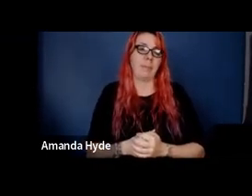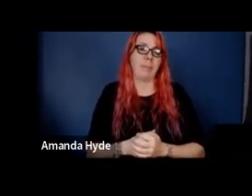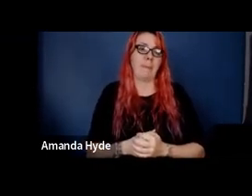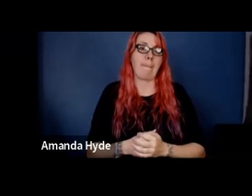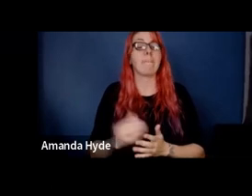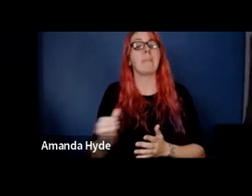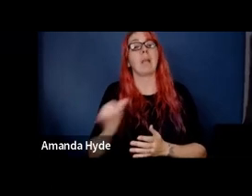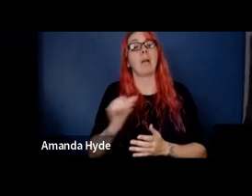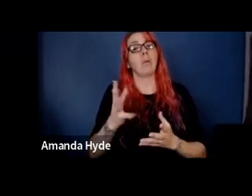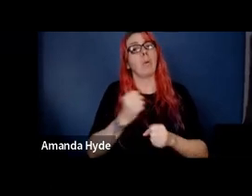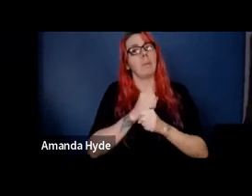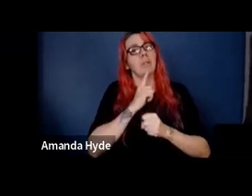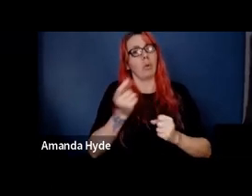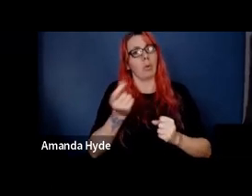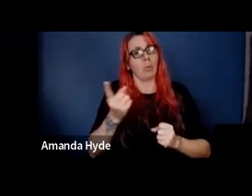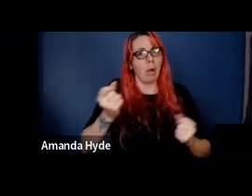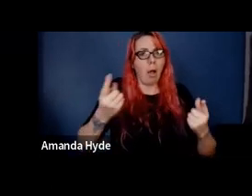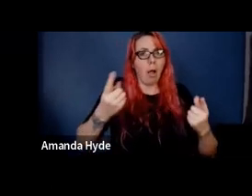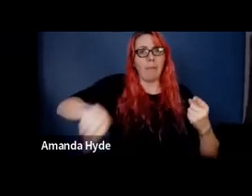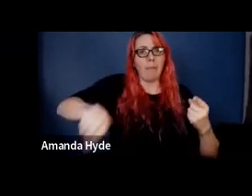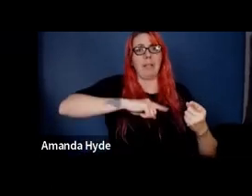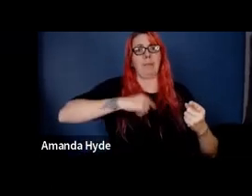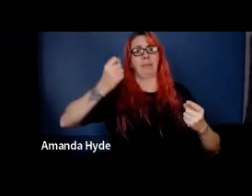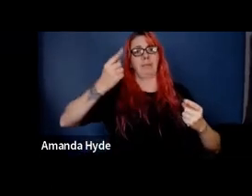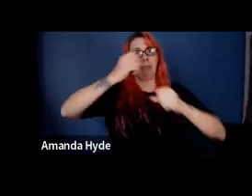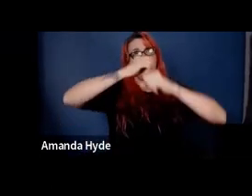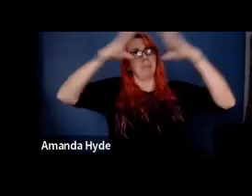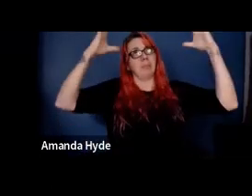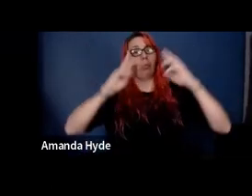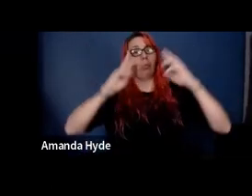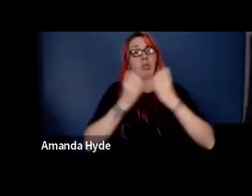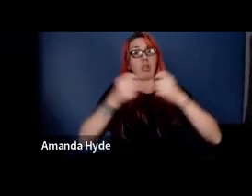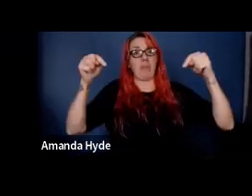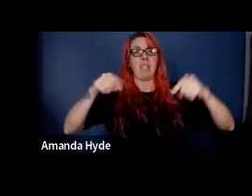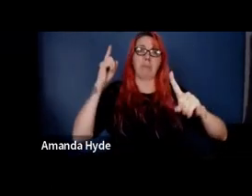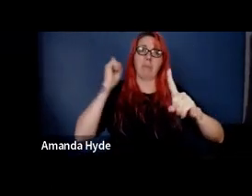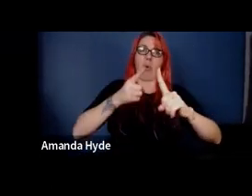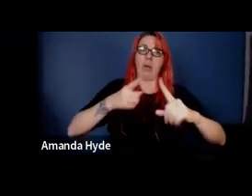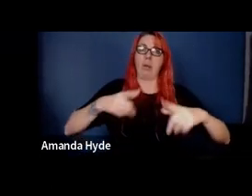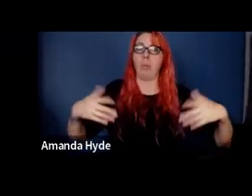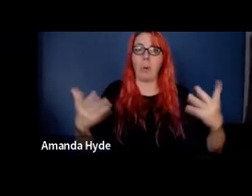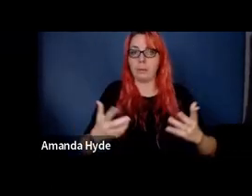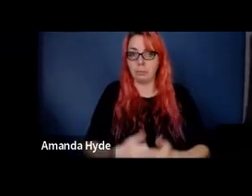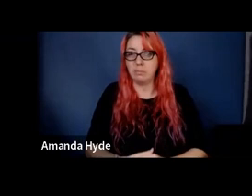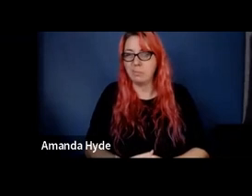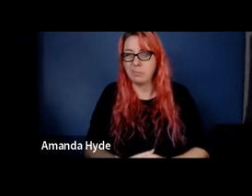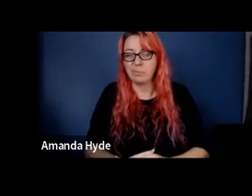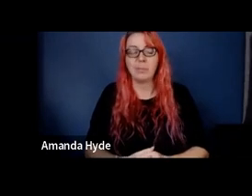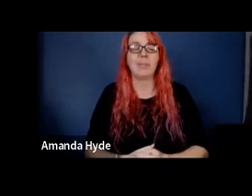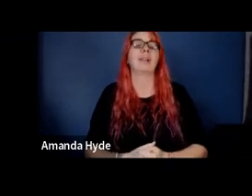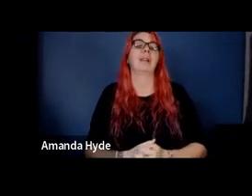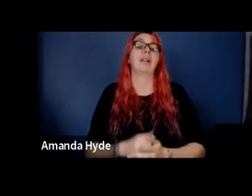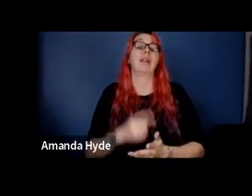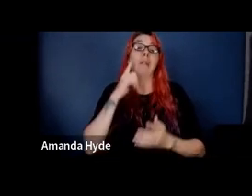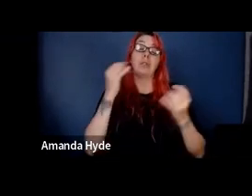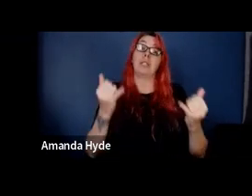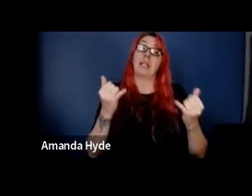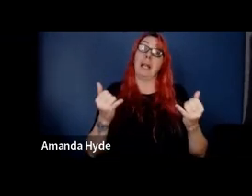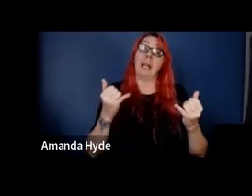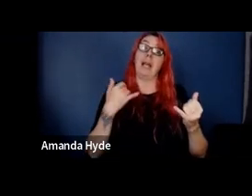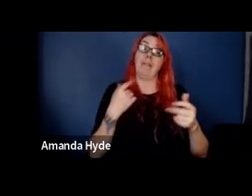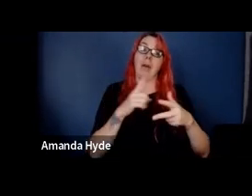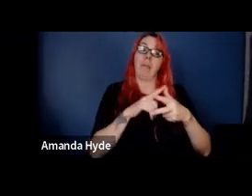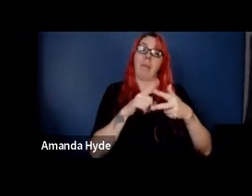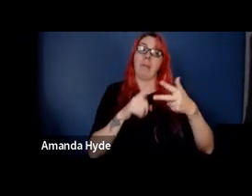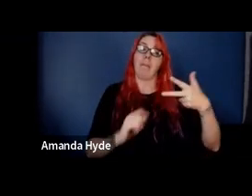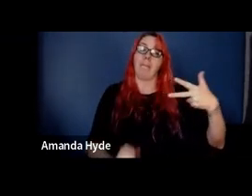bit of material out that has information around these various words. And certainly there are many more, but just for today, in terms of the time we have, we'll cover